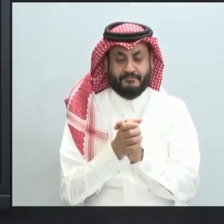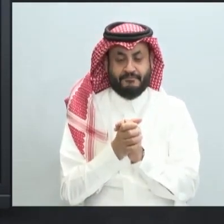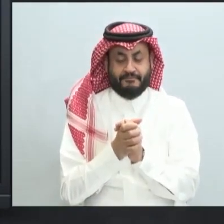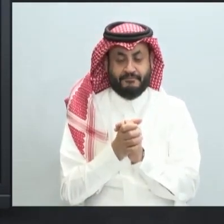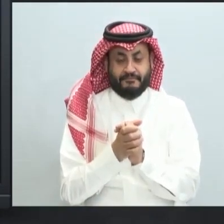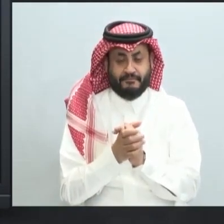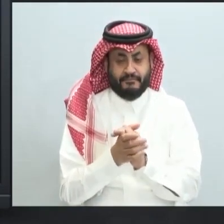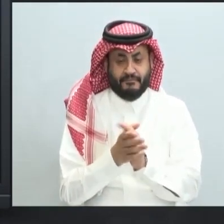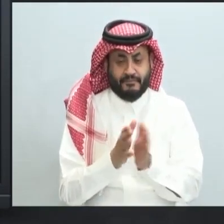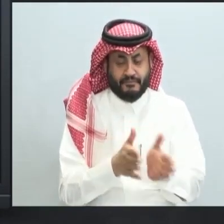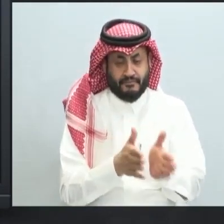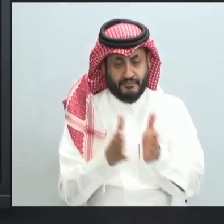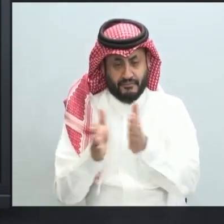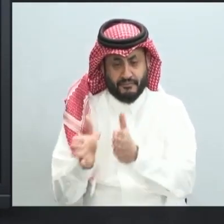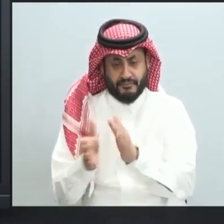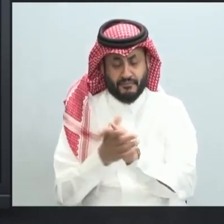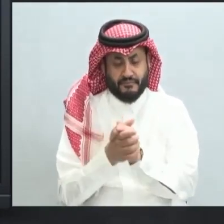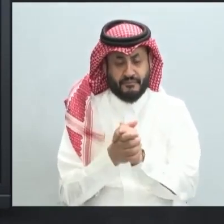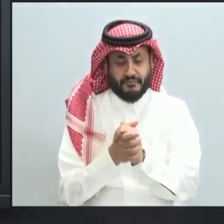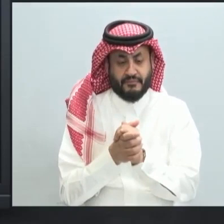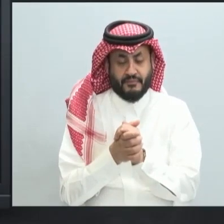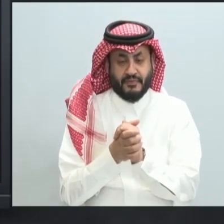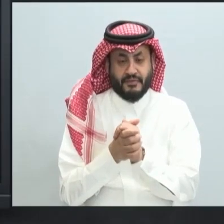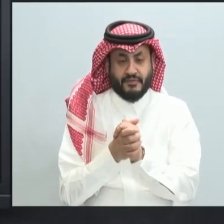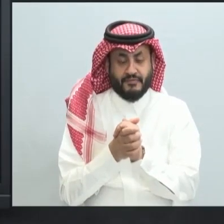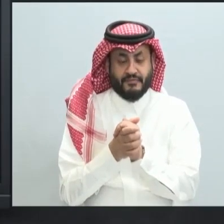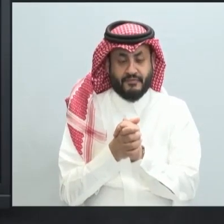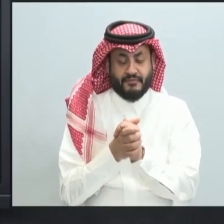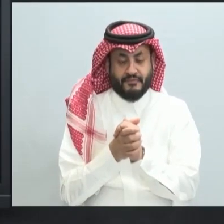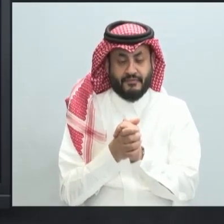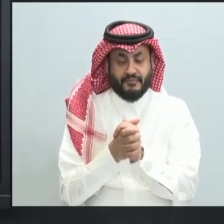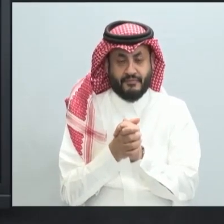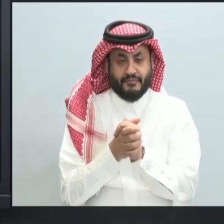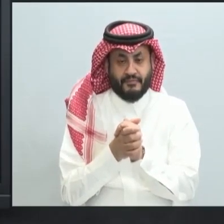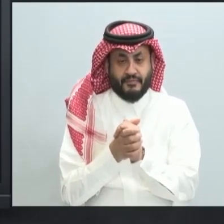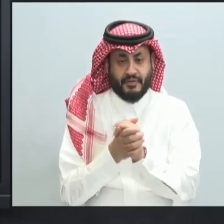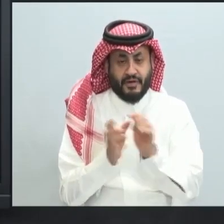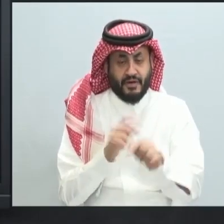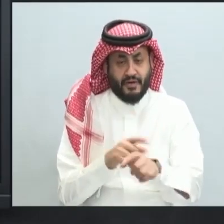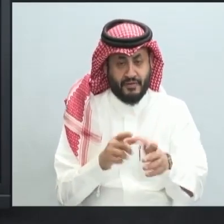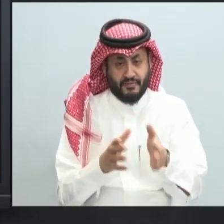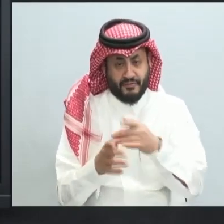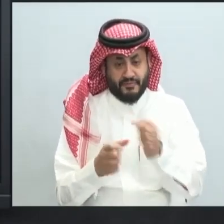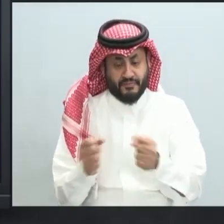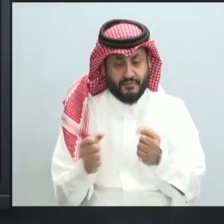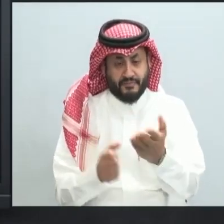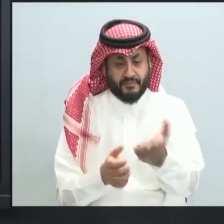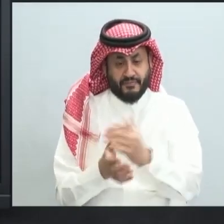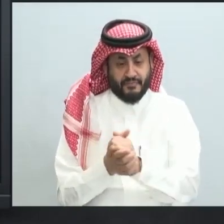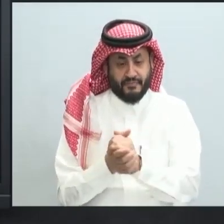After listening to these different words and different sound, now it is time that we move on to